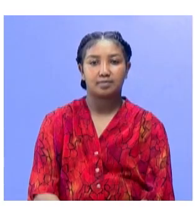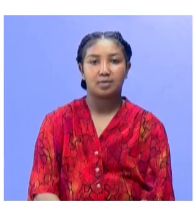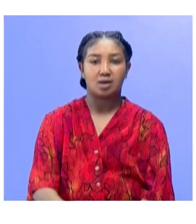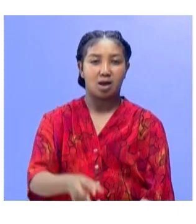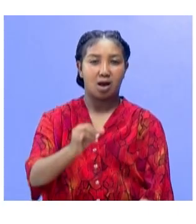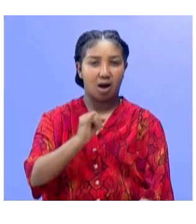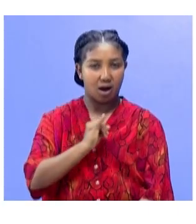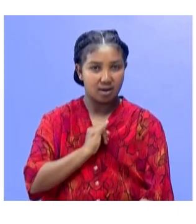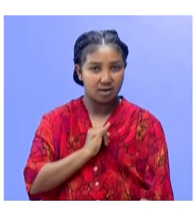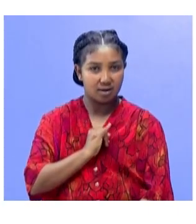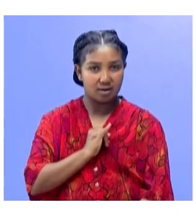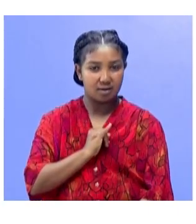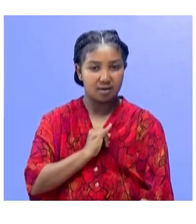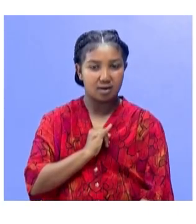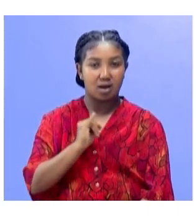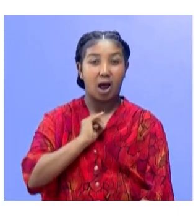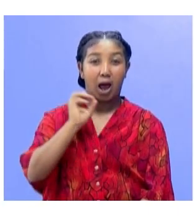I